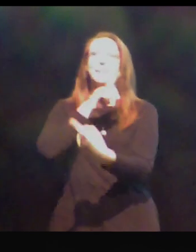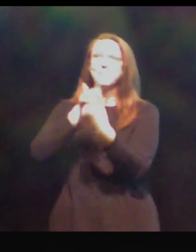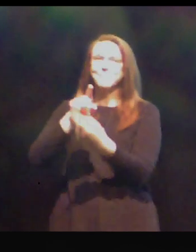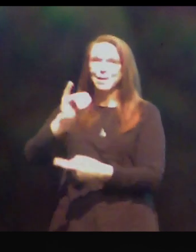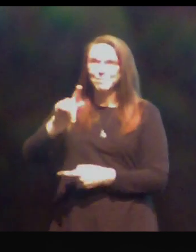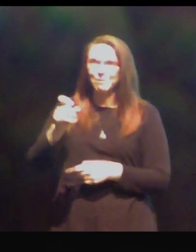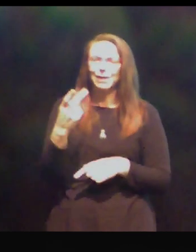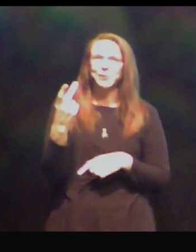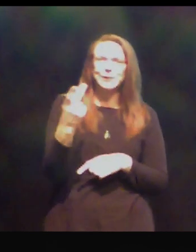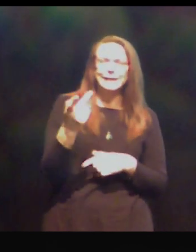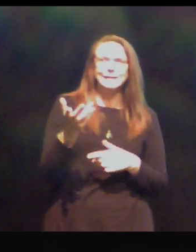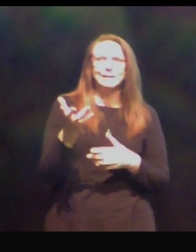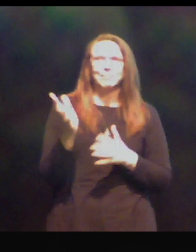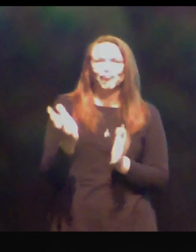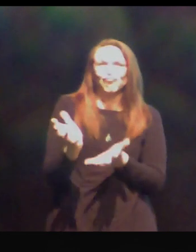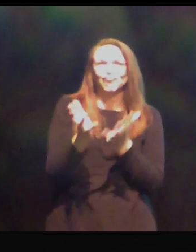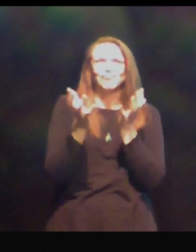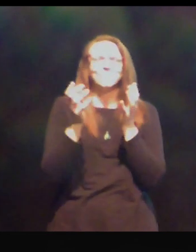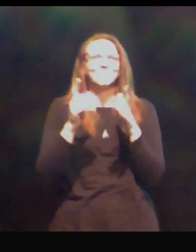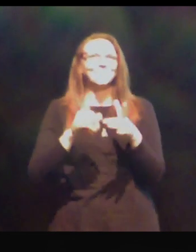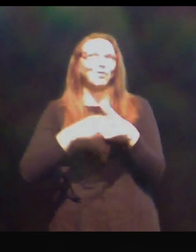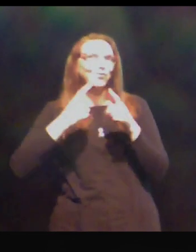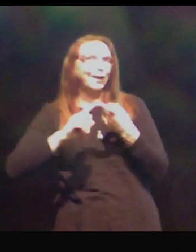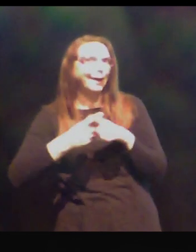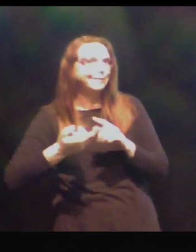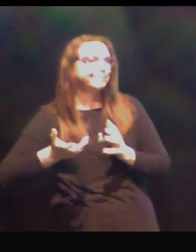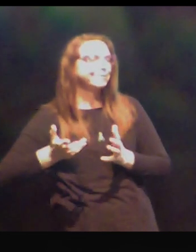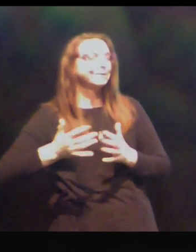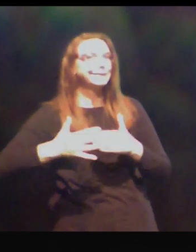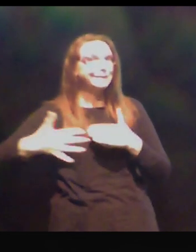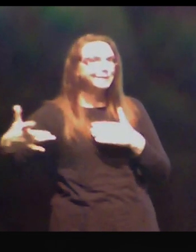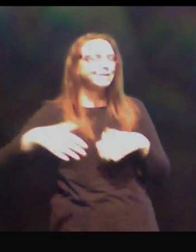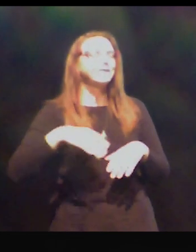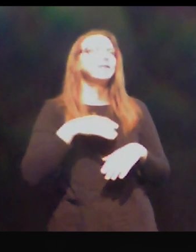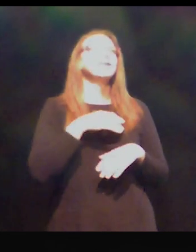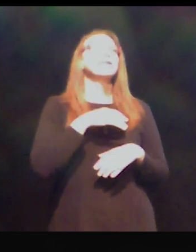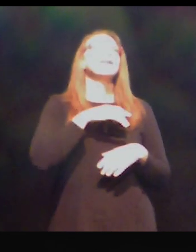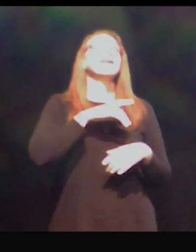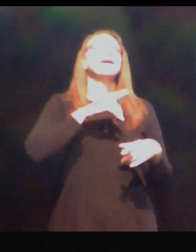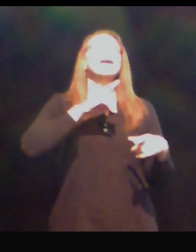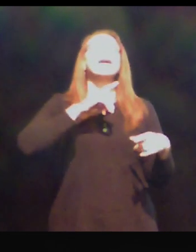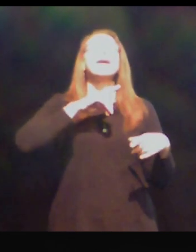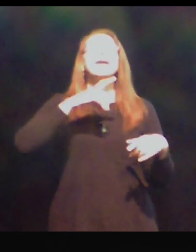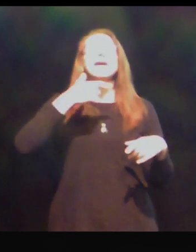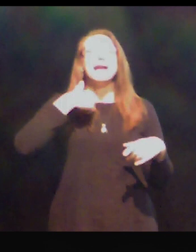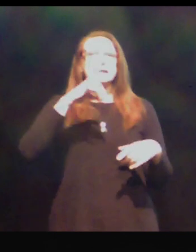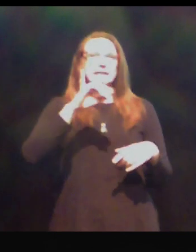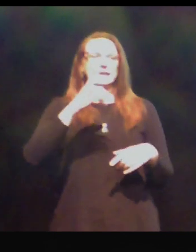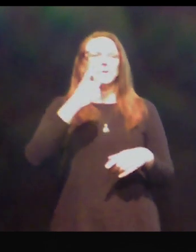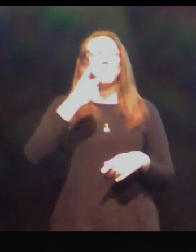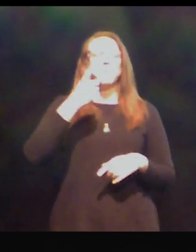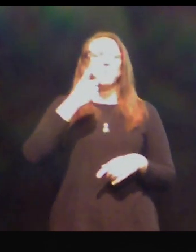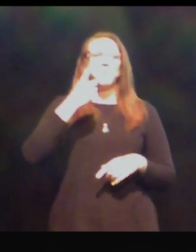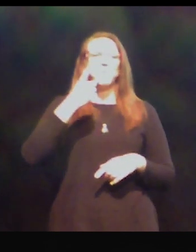And, you know, we kind of struck up a friendship after that. And I did kind of